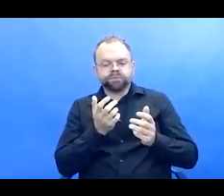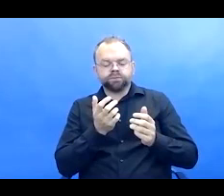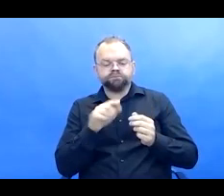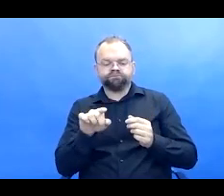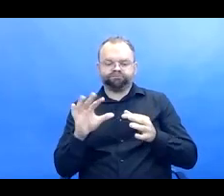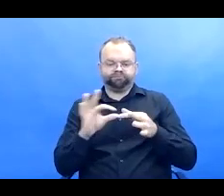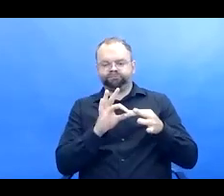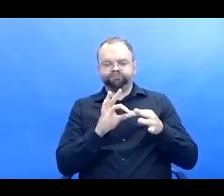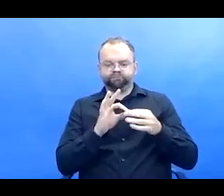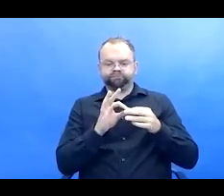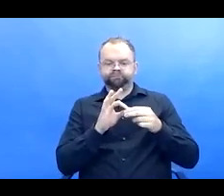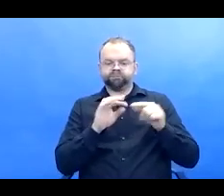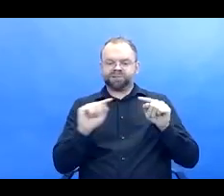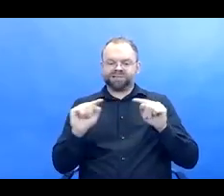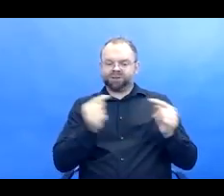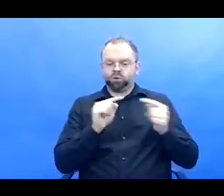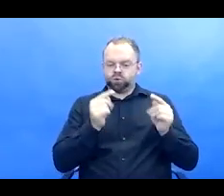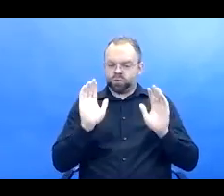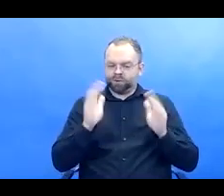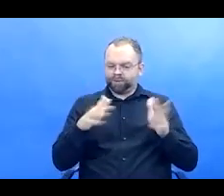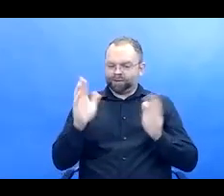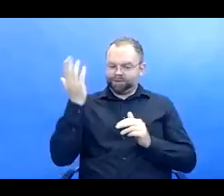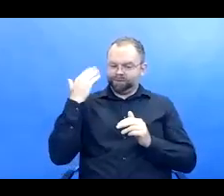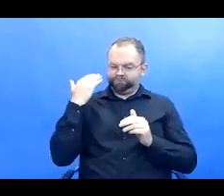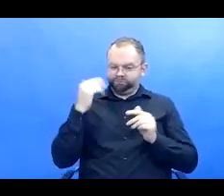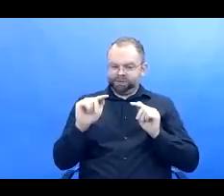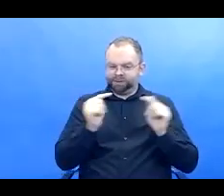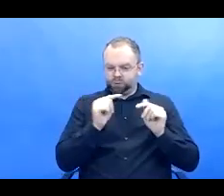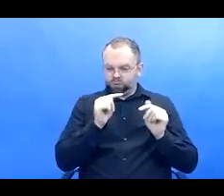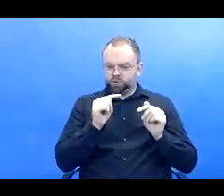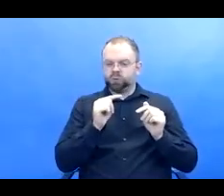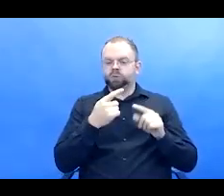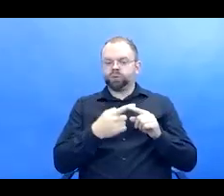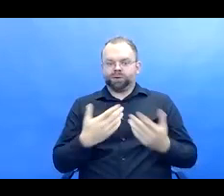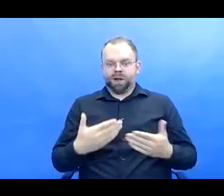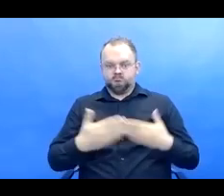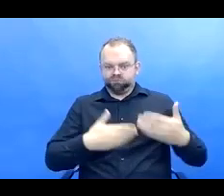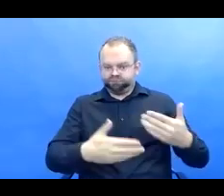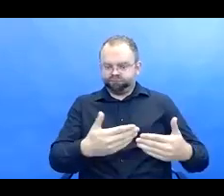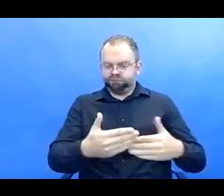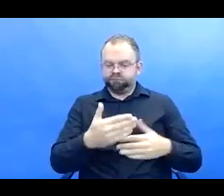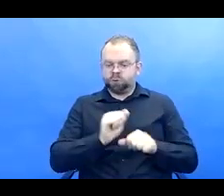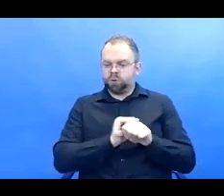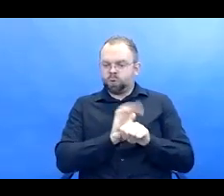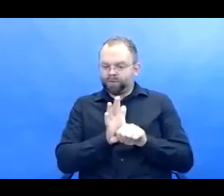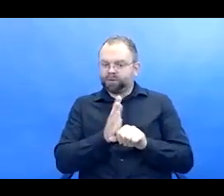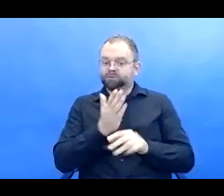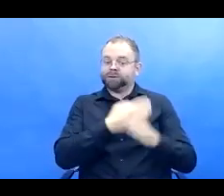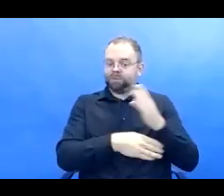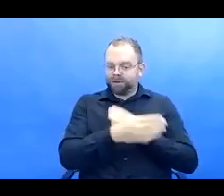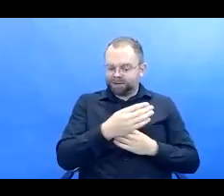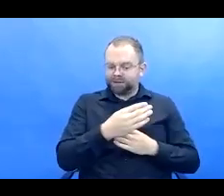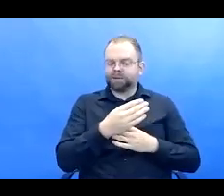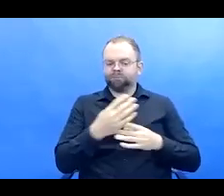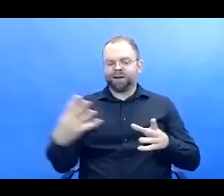and disability inclusive response and recovery. And also coming back to the question of Penny,